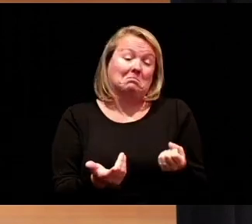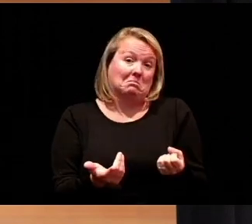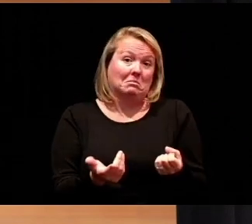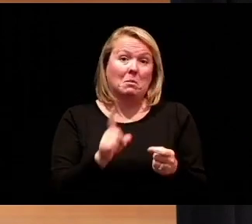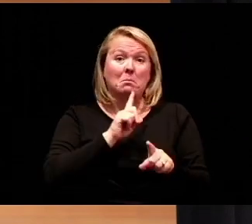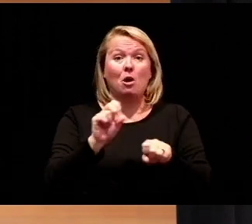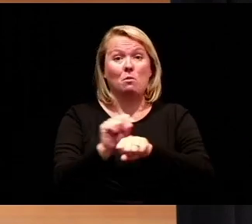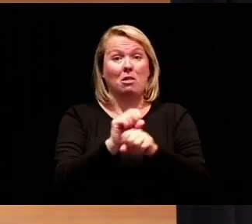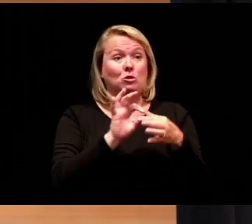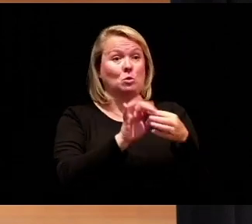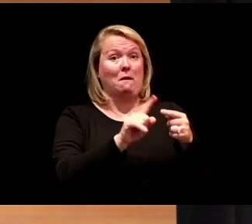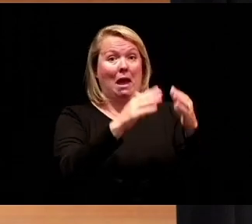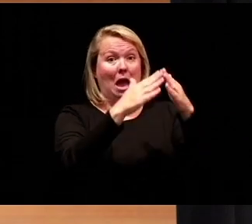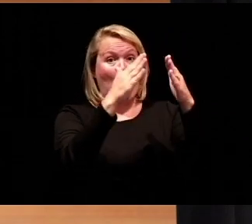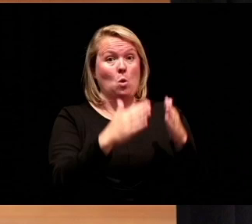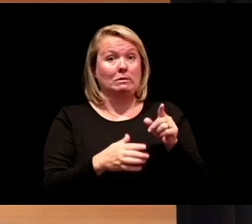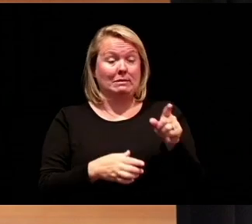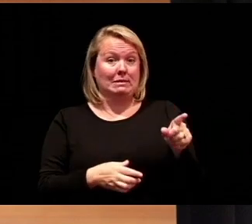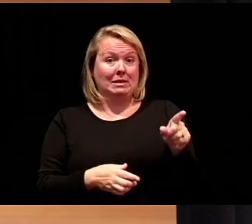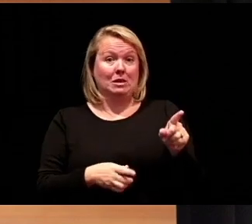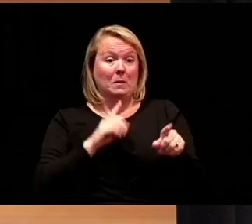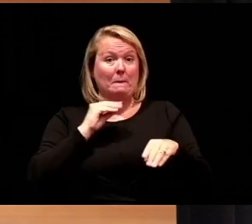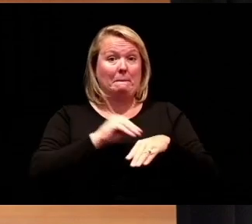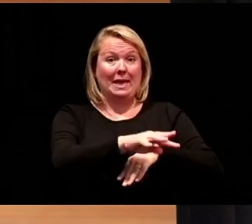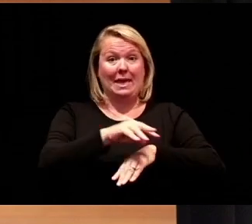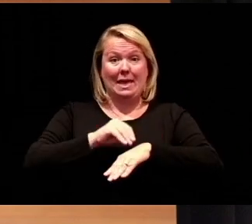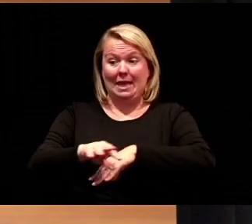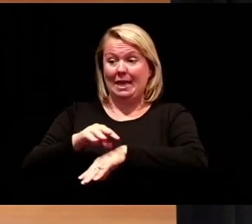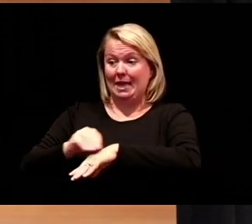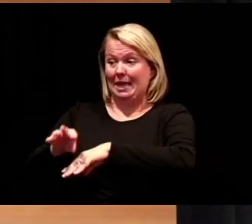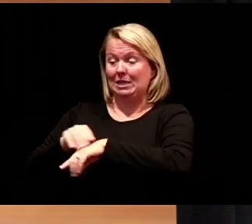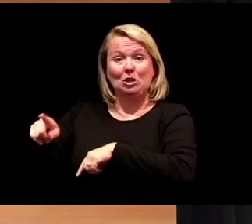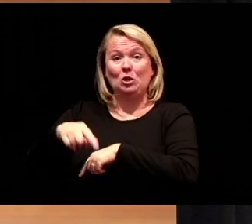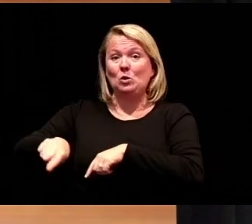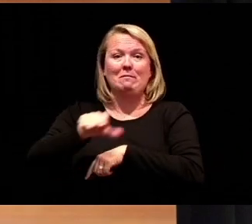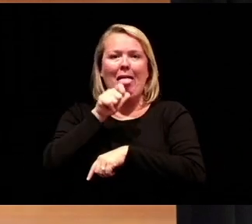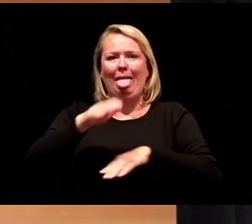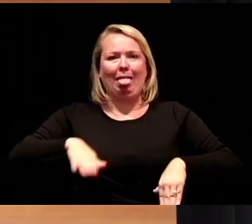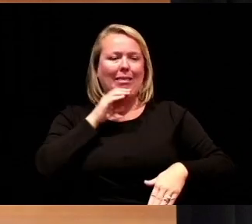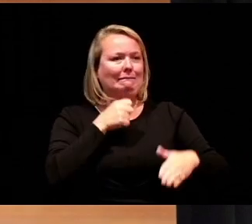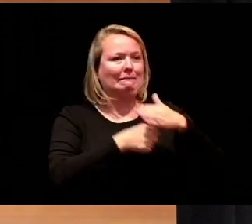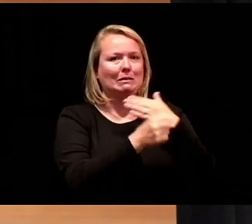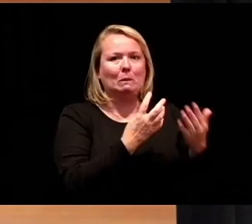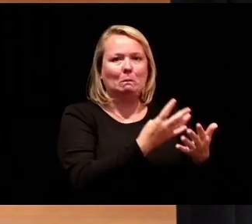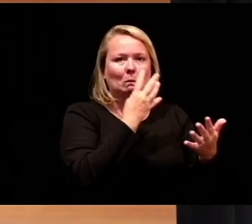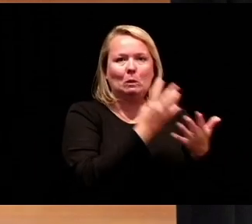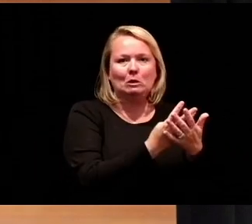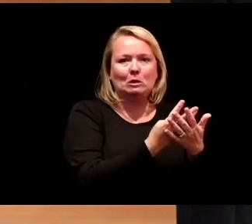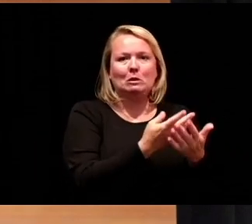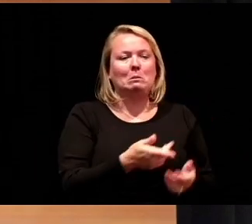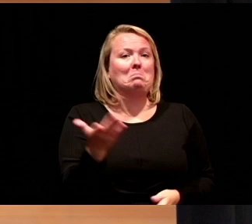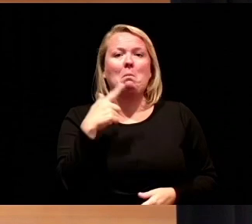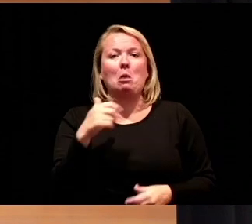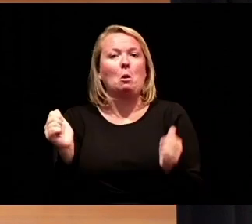like all-destroying juggernaut that just plows through everything. And I couldn't find something that's short. I